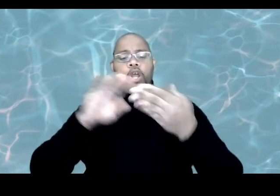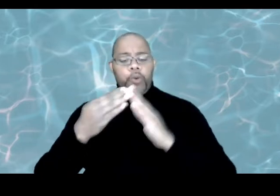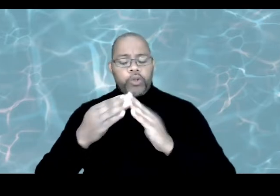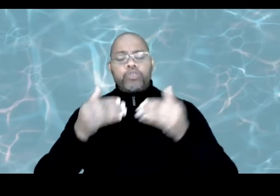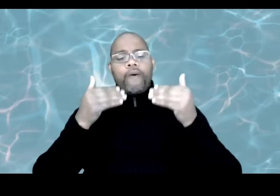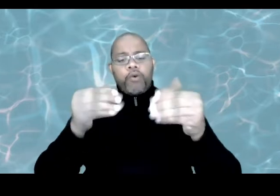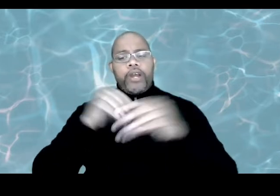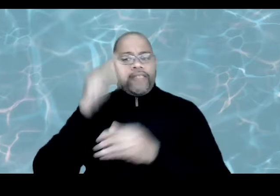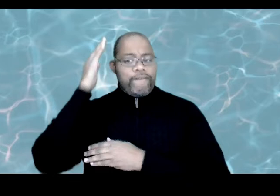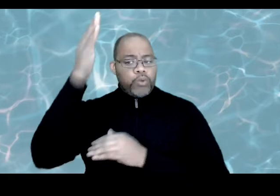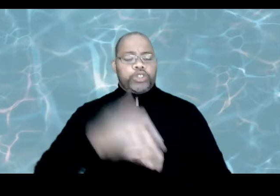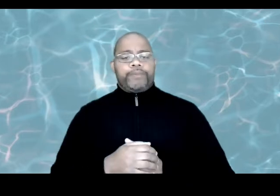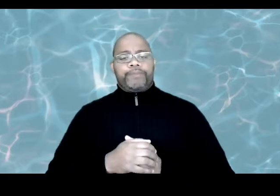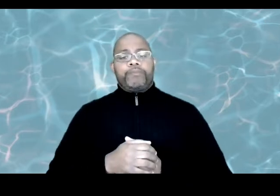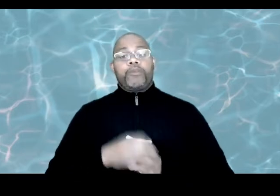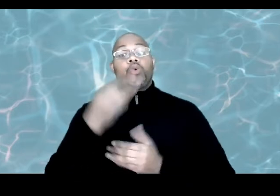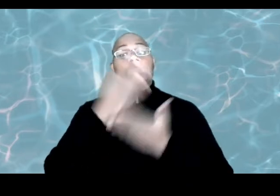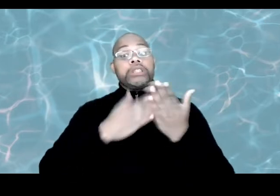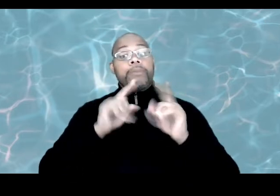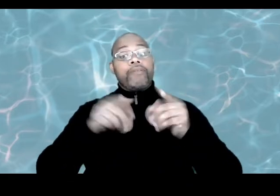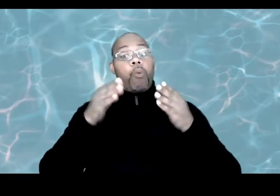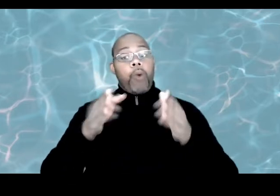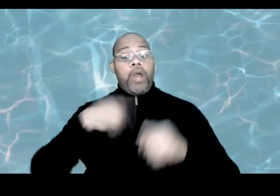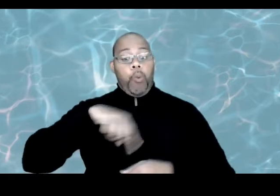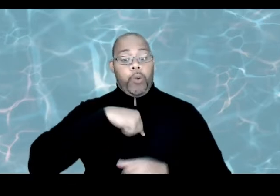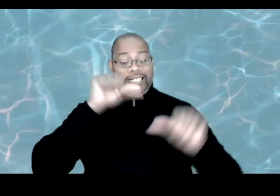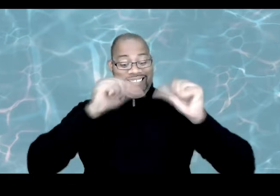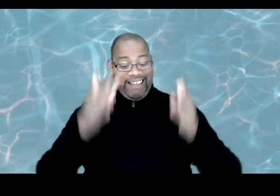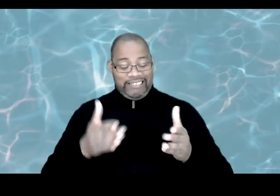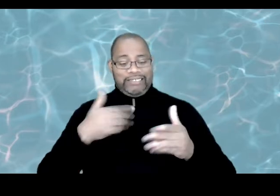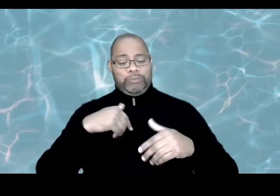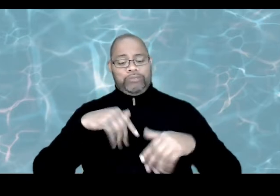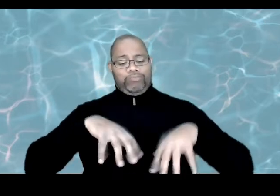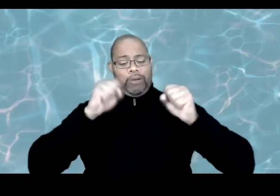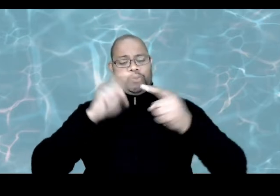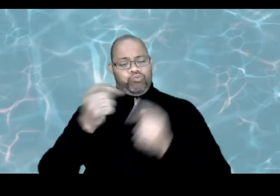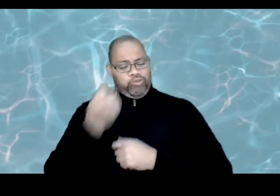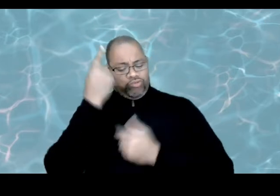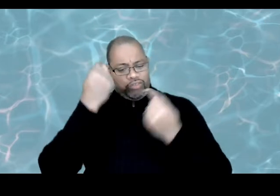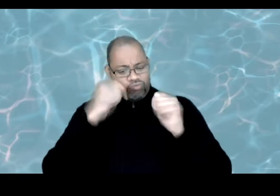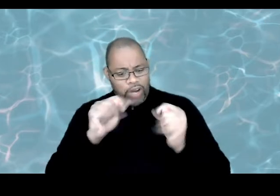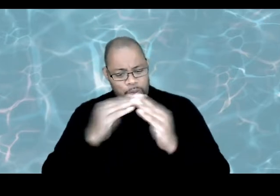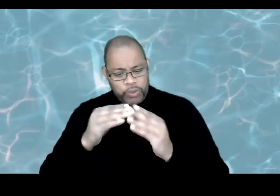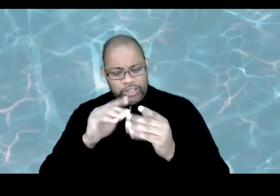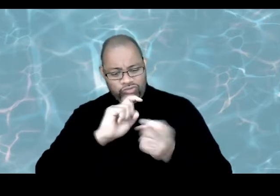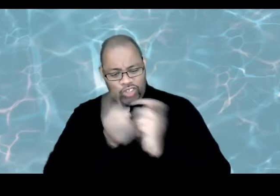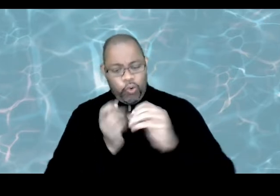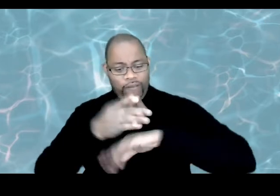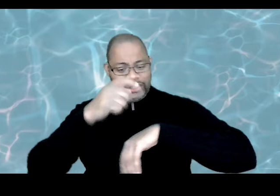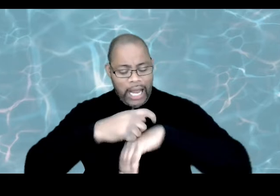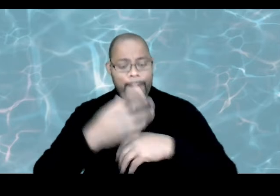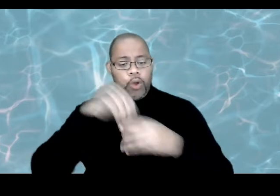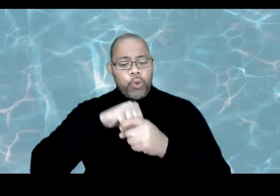communities moving forward in the future. And so some of the ways that we as scientists have taken to understanding community change over